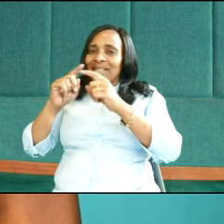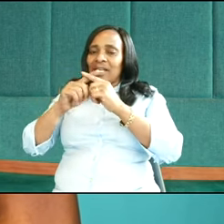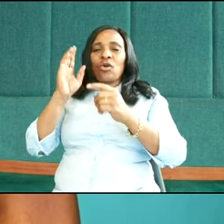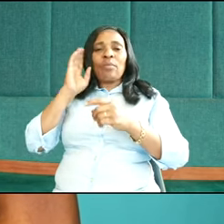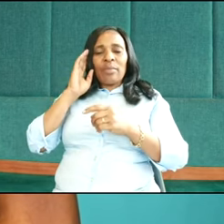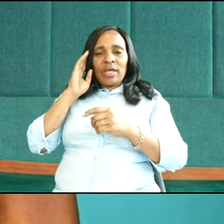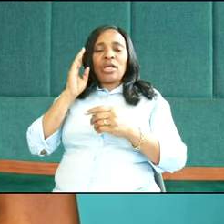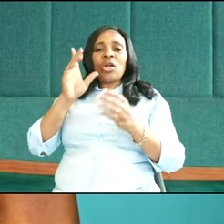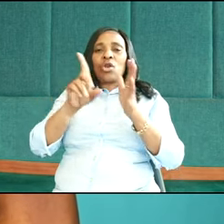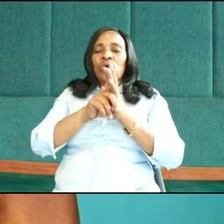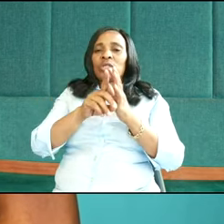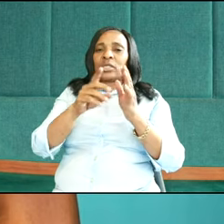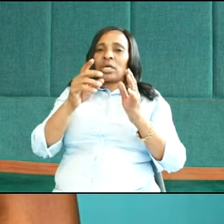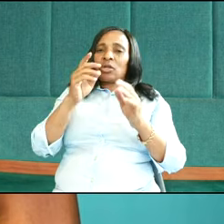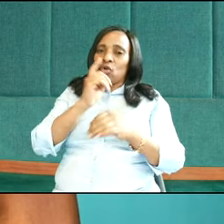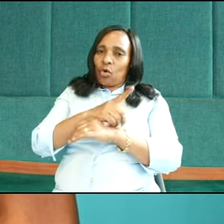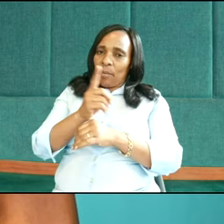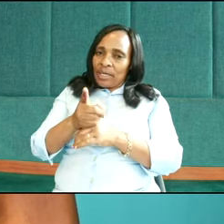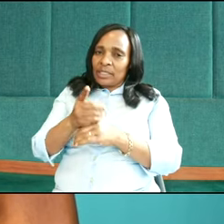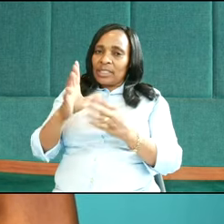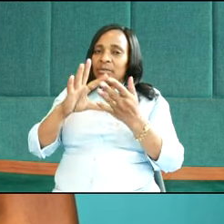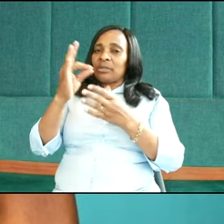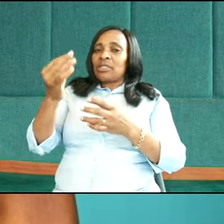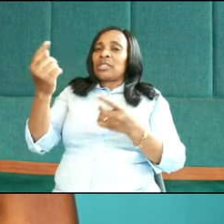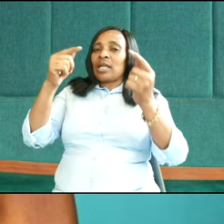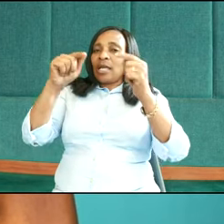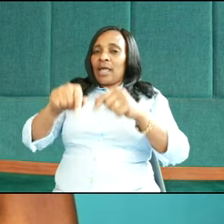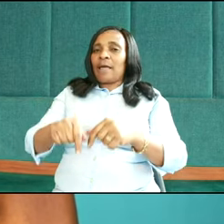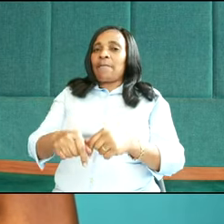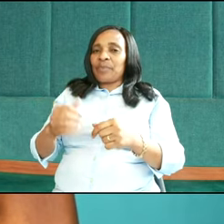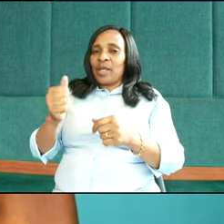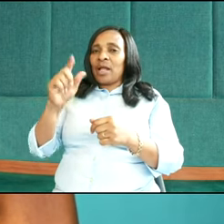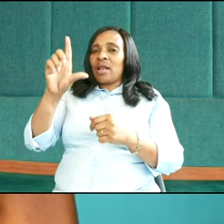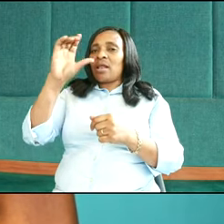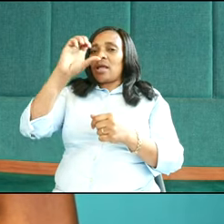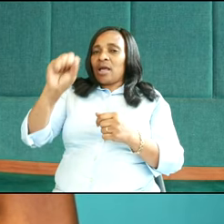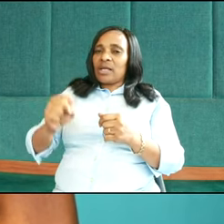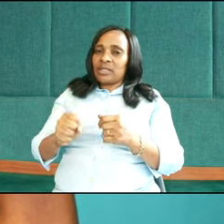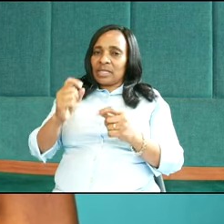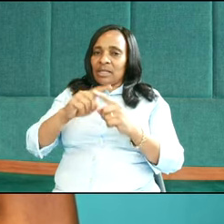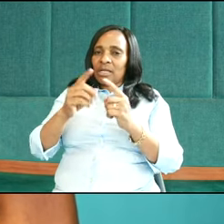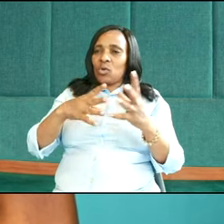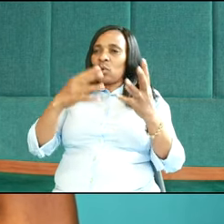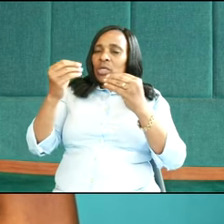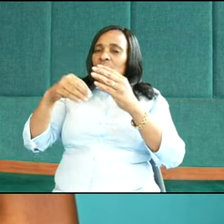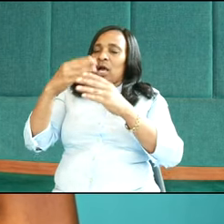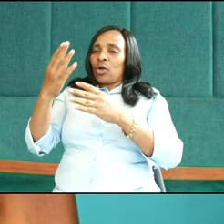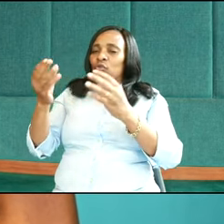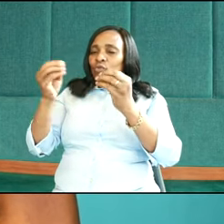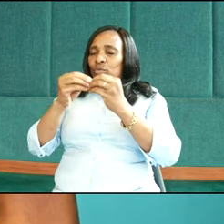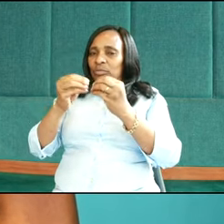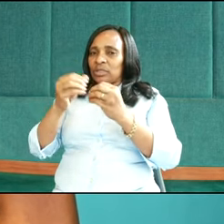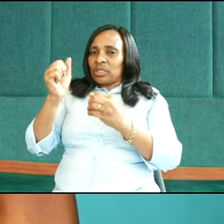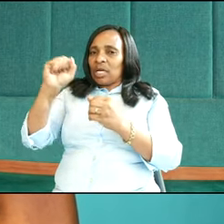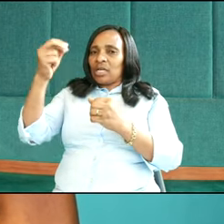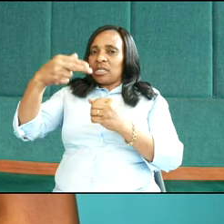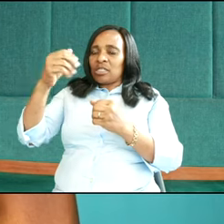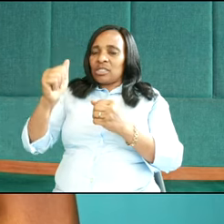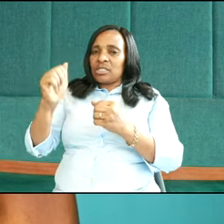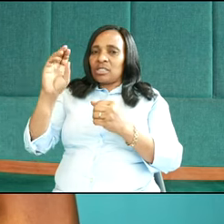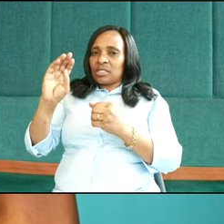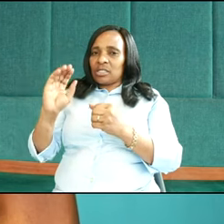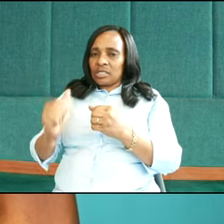commands. The Spirit of God came on Azariah, son of Oded. He went out to meet Asa and said to him, "Listen to